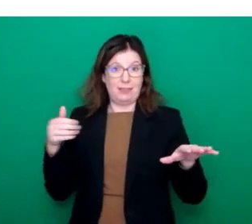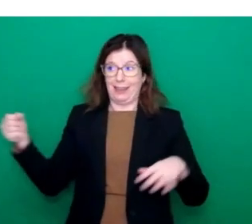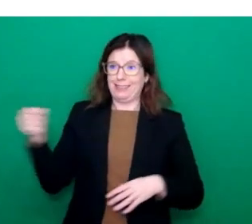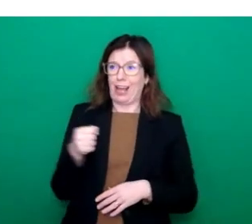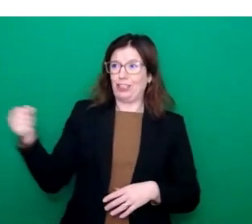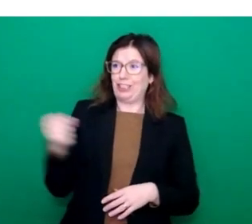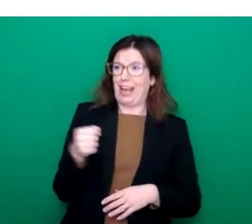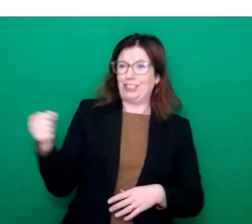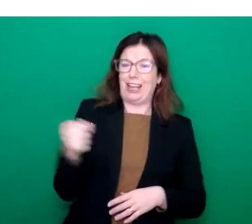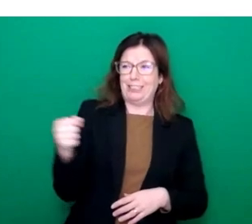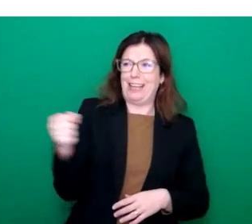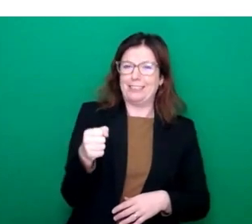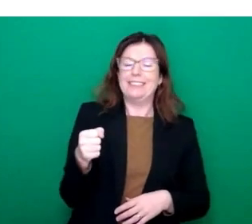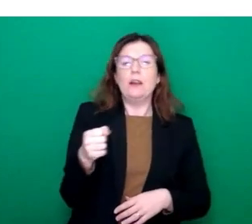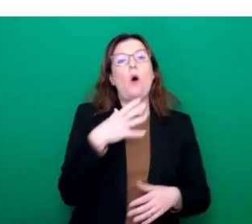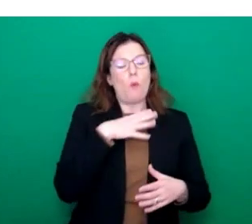are emerging.